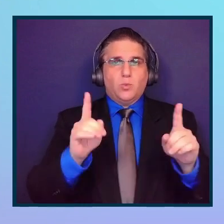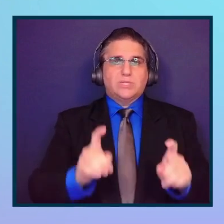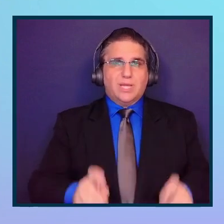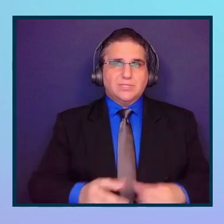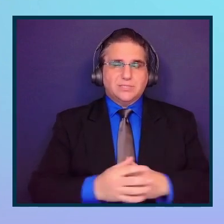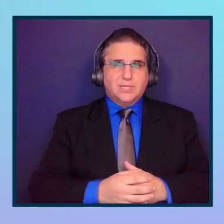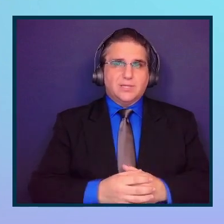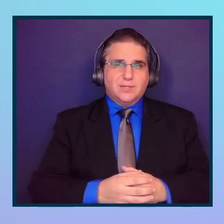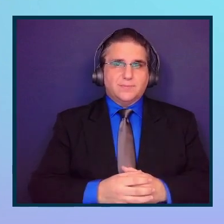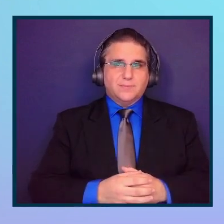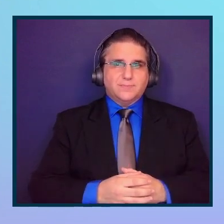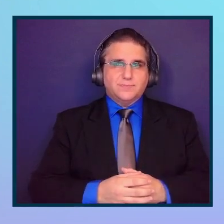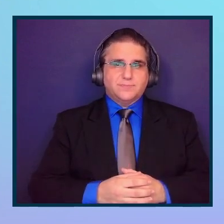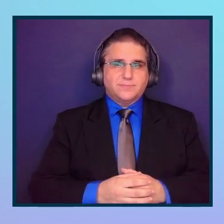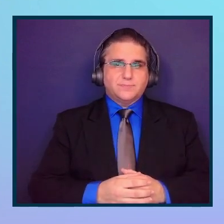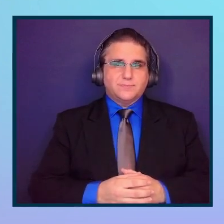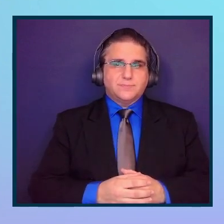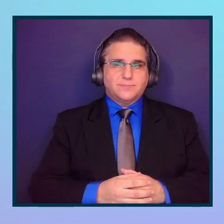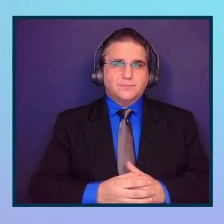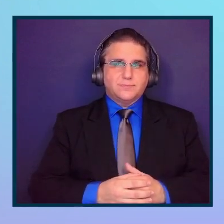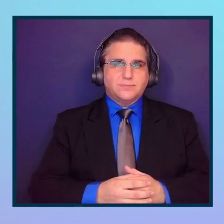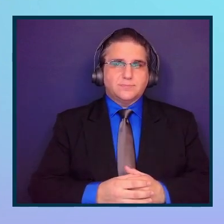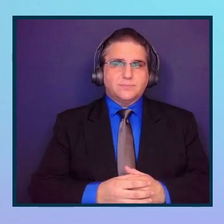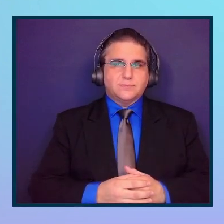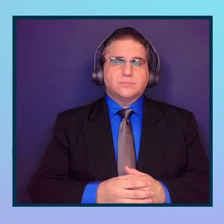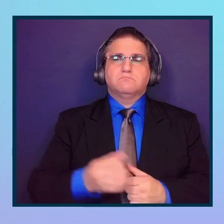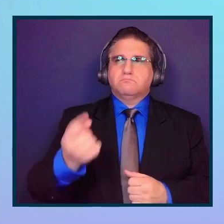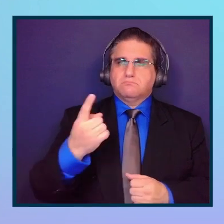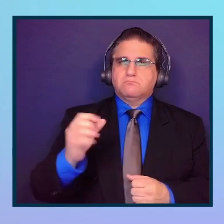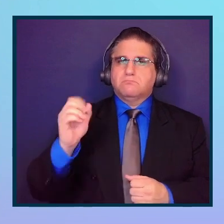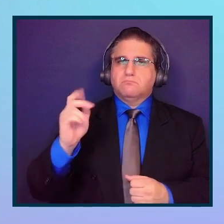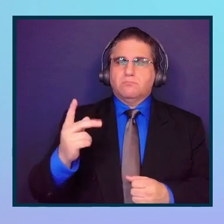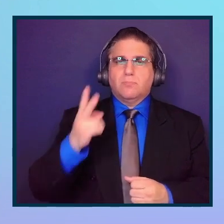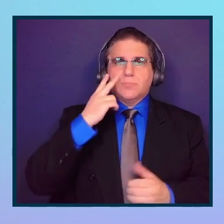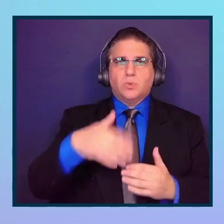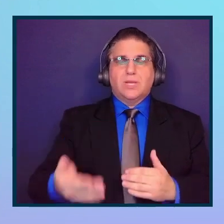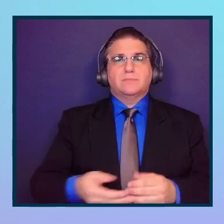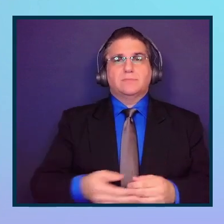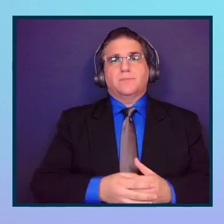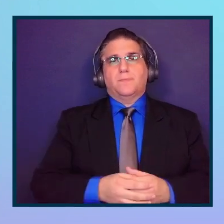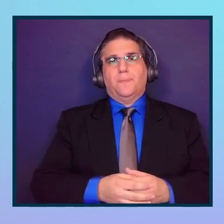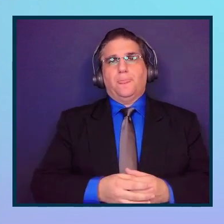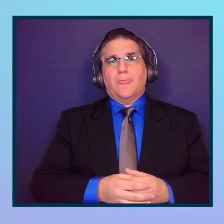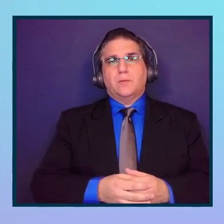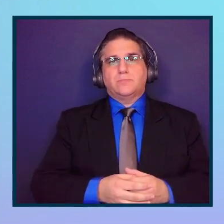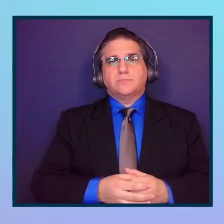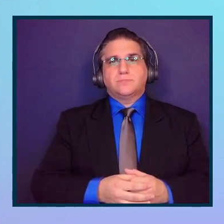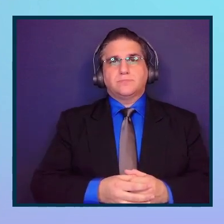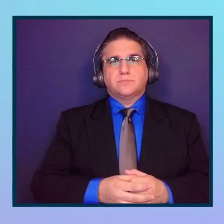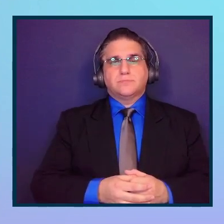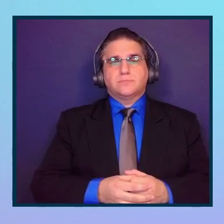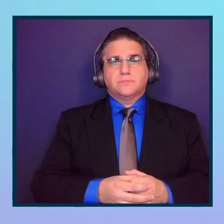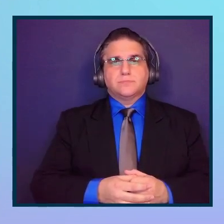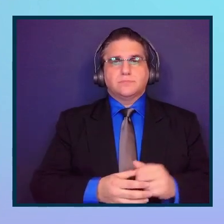Got it. Okay. Let's see here. I'd be interested in contributing